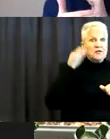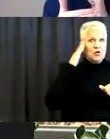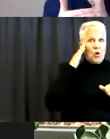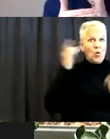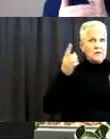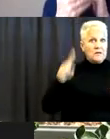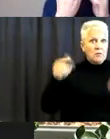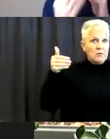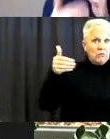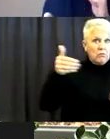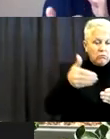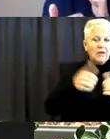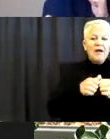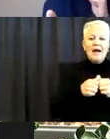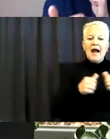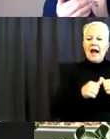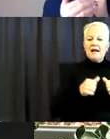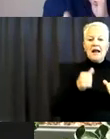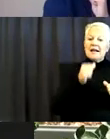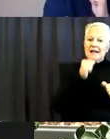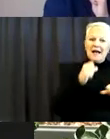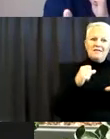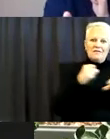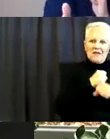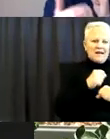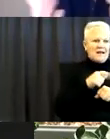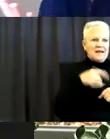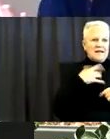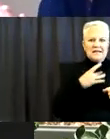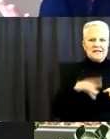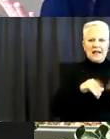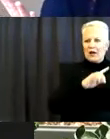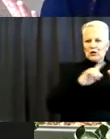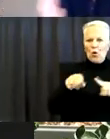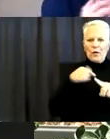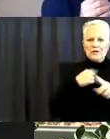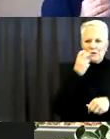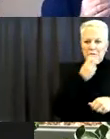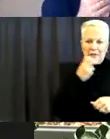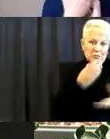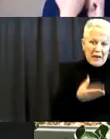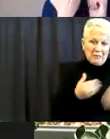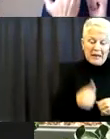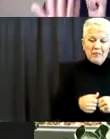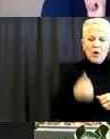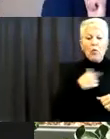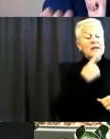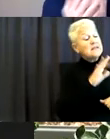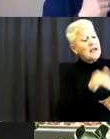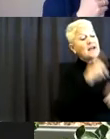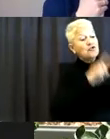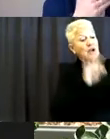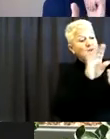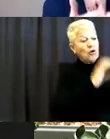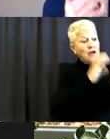expected of him, and certainly not fighting that he does not like going maybe to speech. We can say, check your